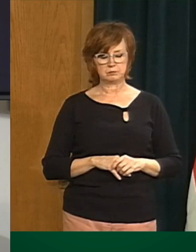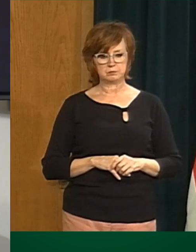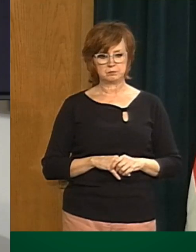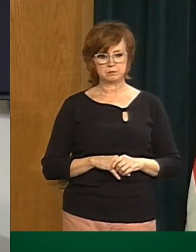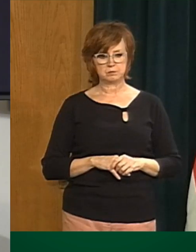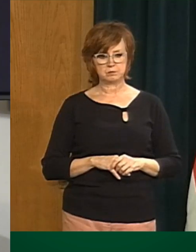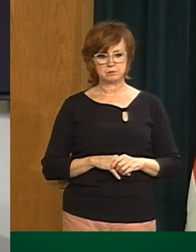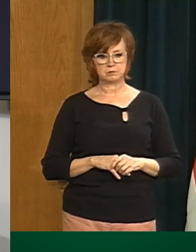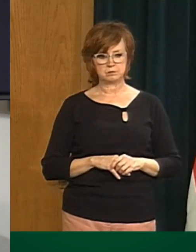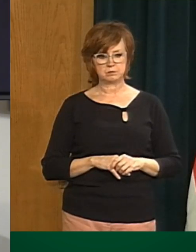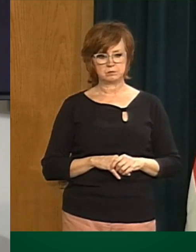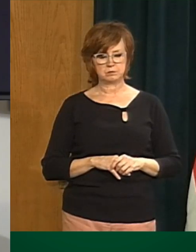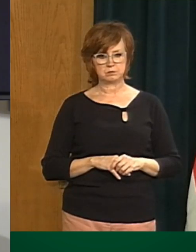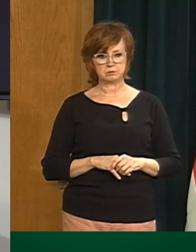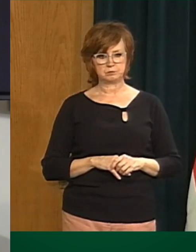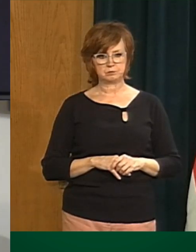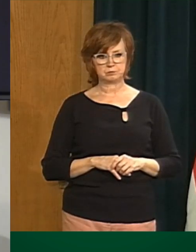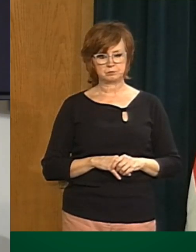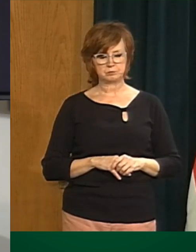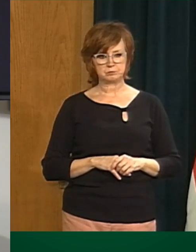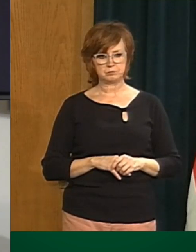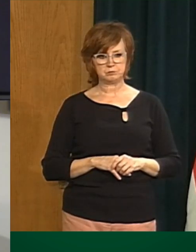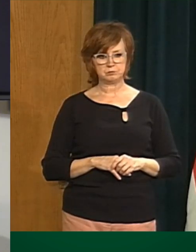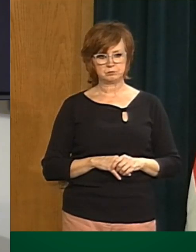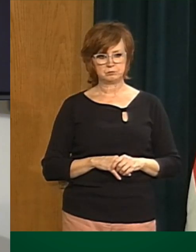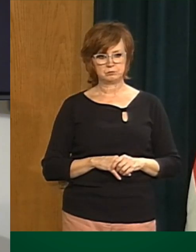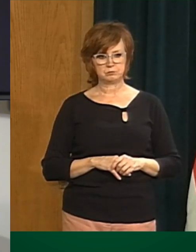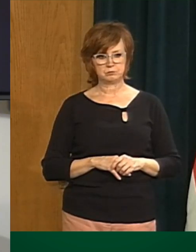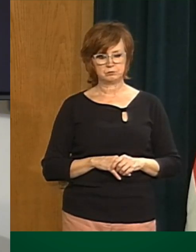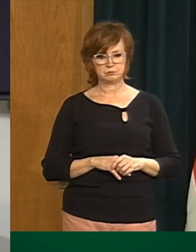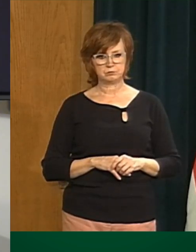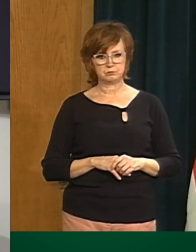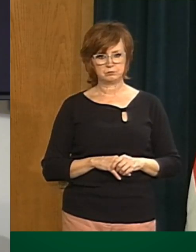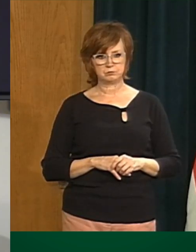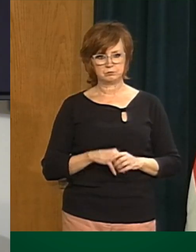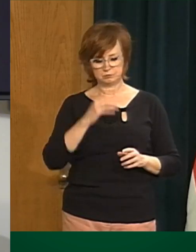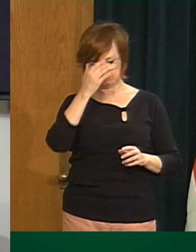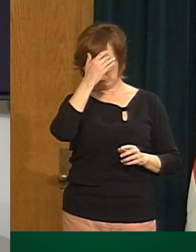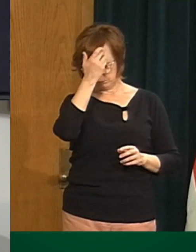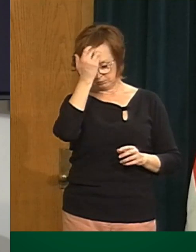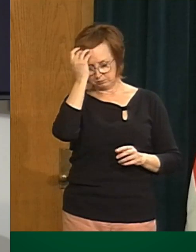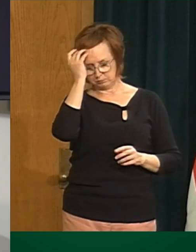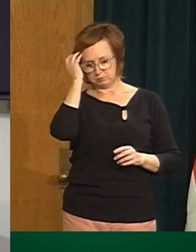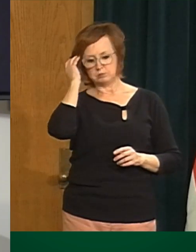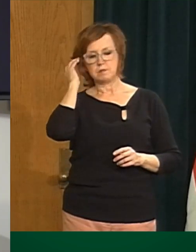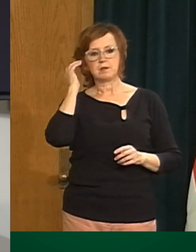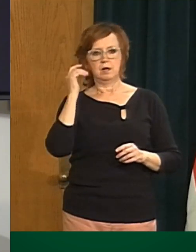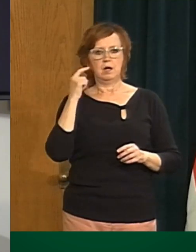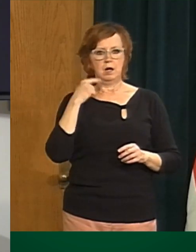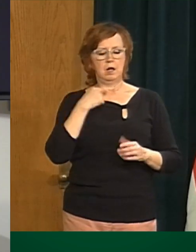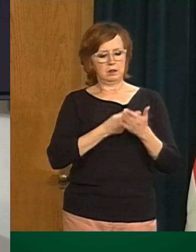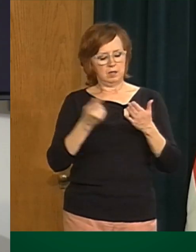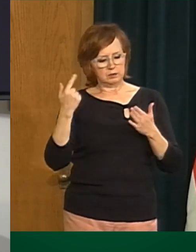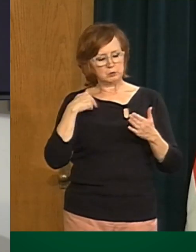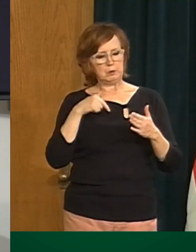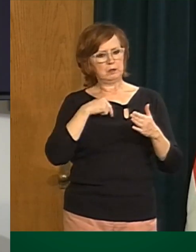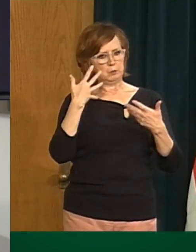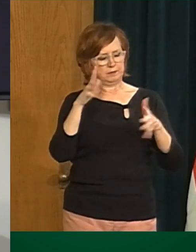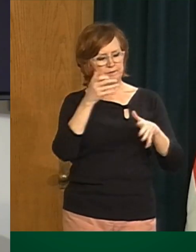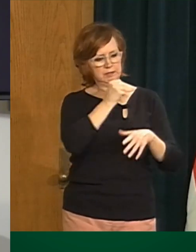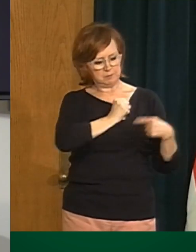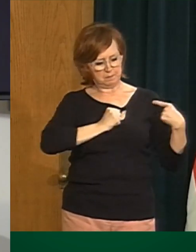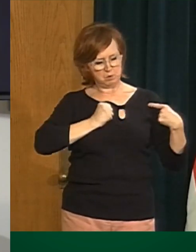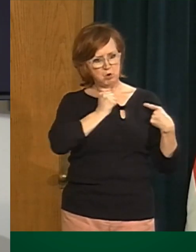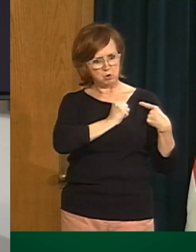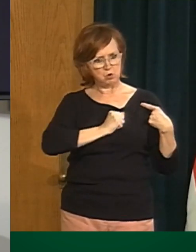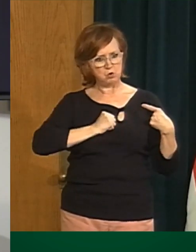The last week we talked about the reporting out to the public of the outbreak in Lloyd and apologized. That is not the place